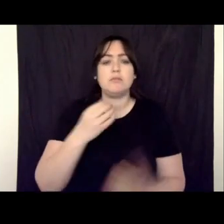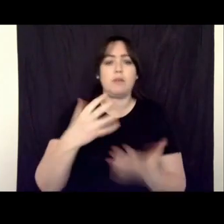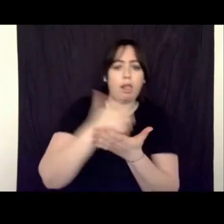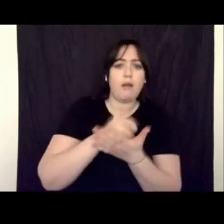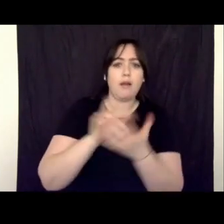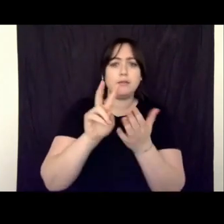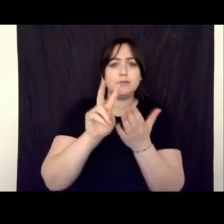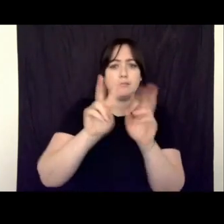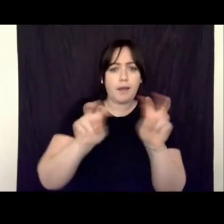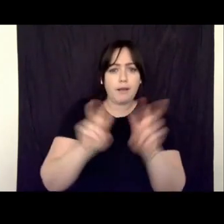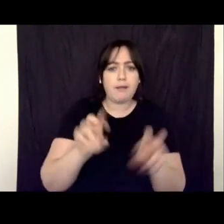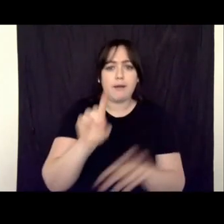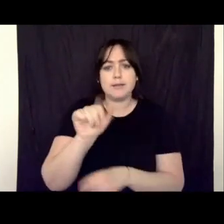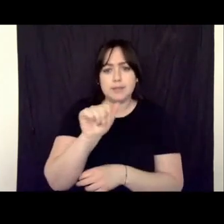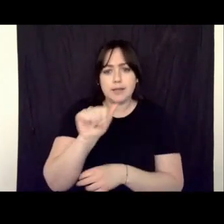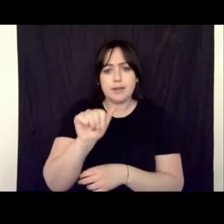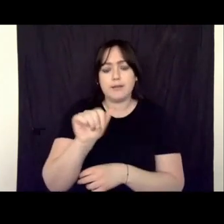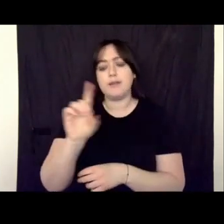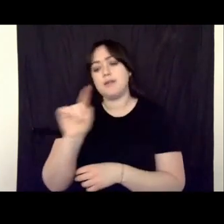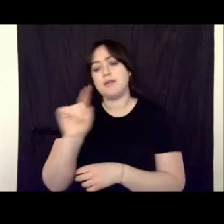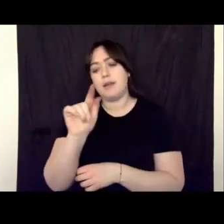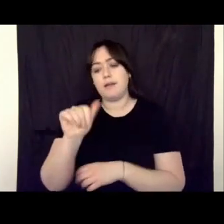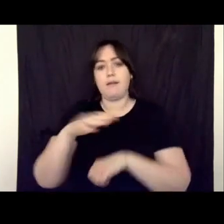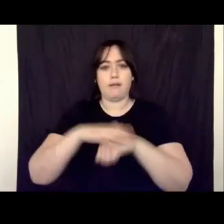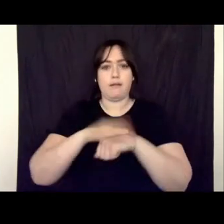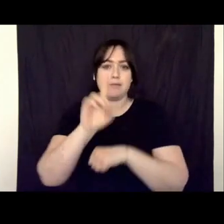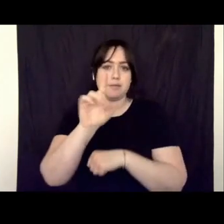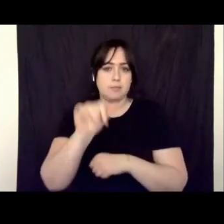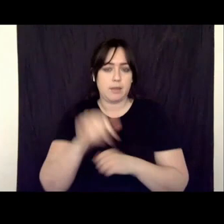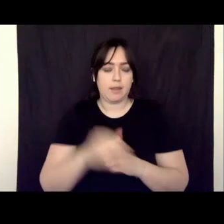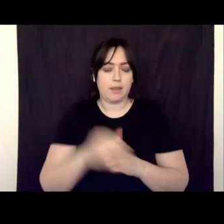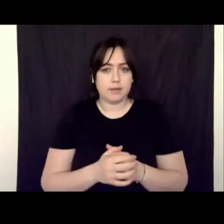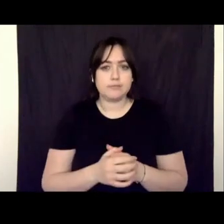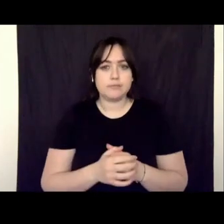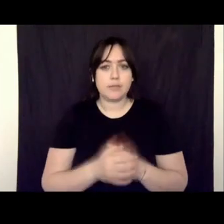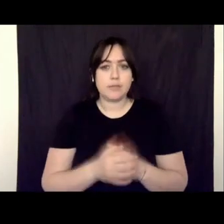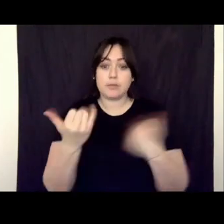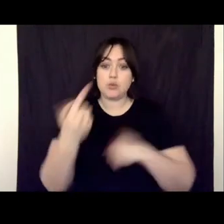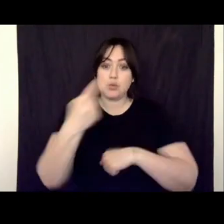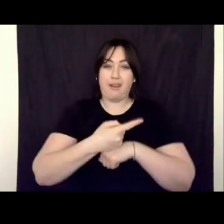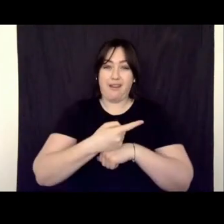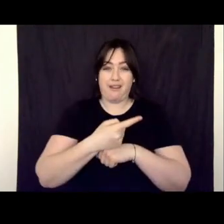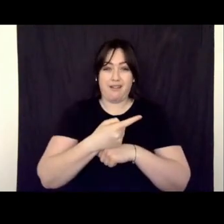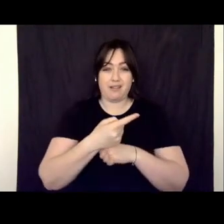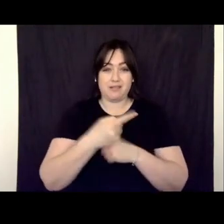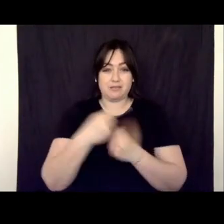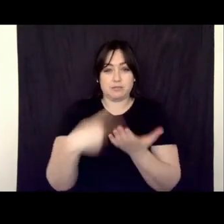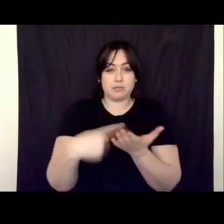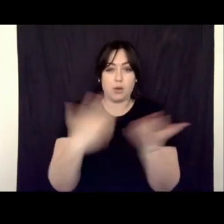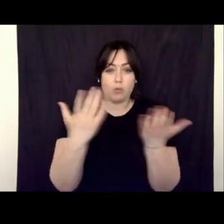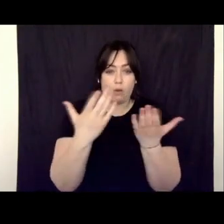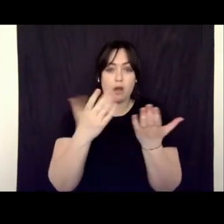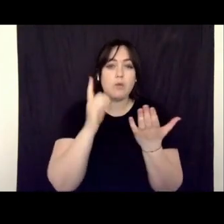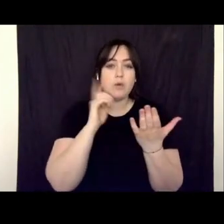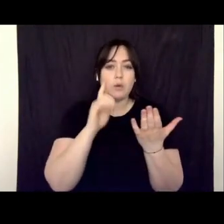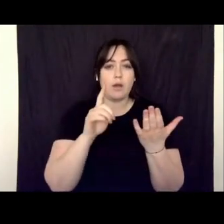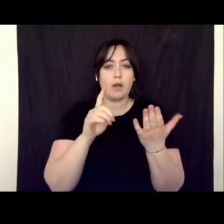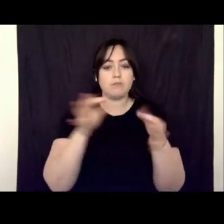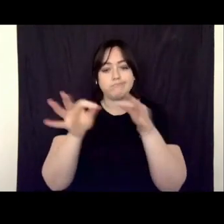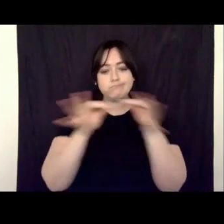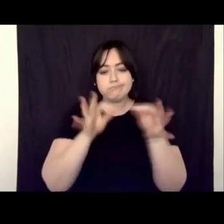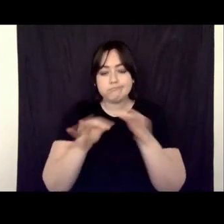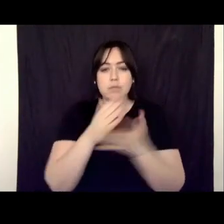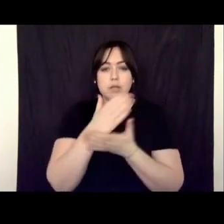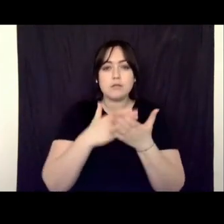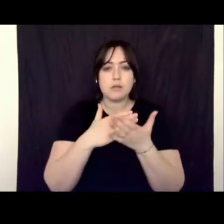analyzing data on disability. But what we're going to do in this session is basically lay out some of the primary tools that